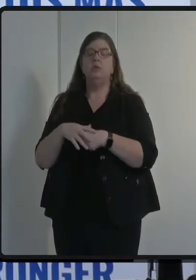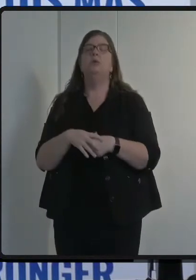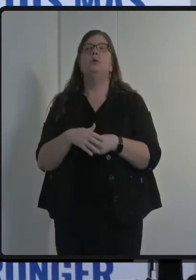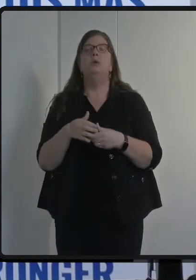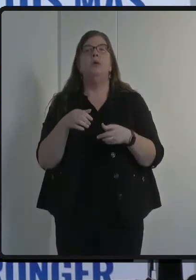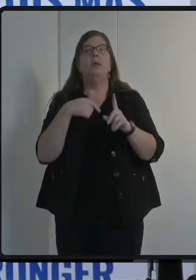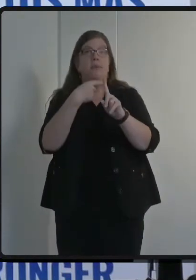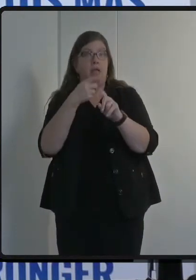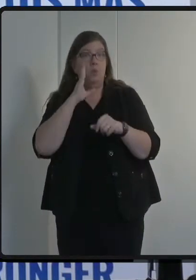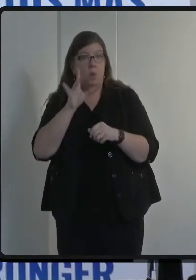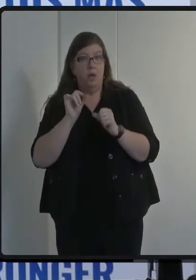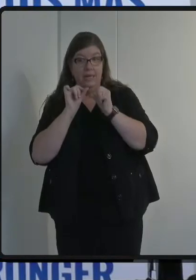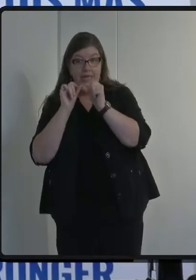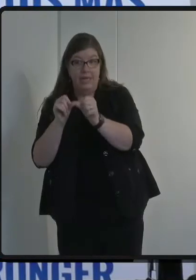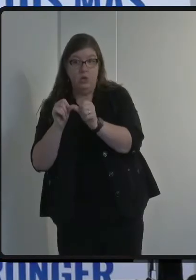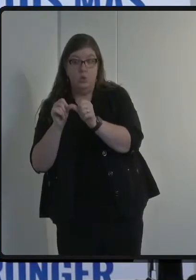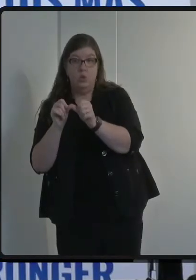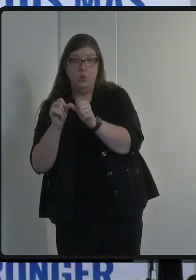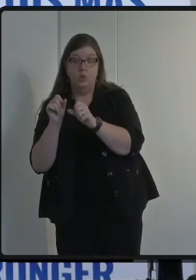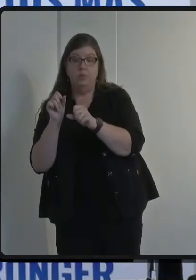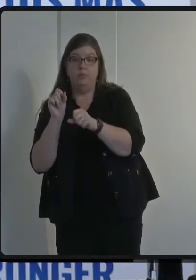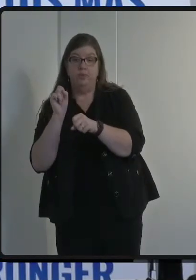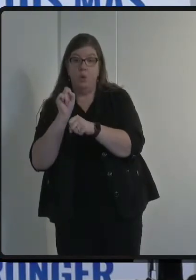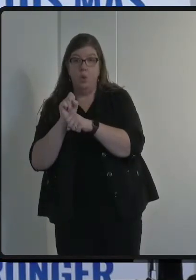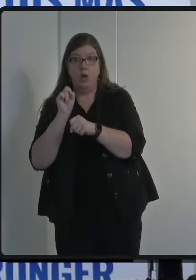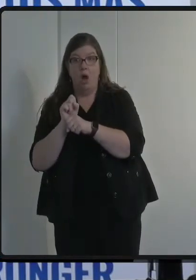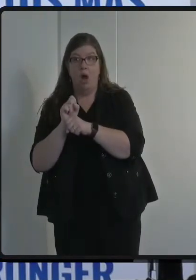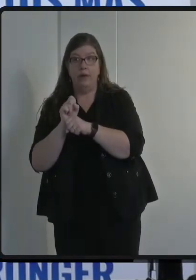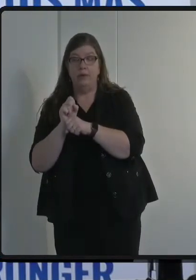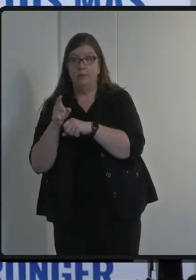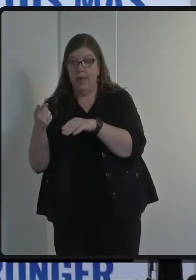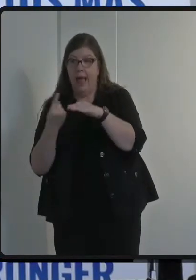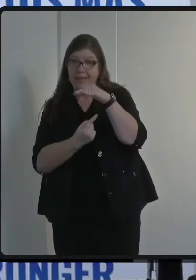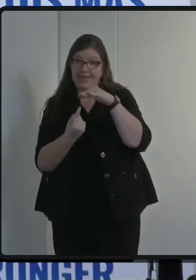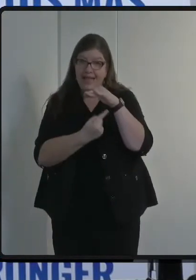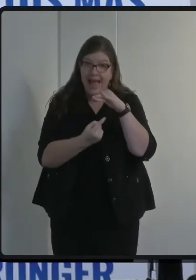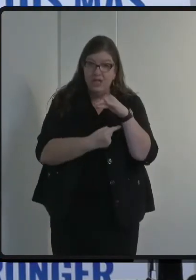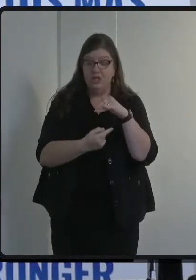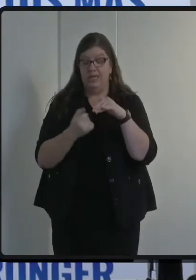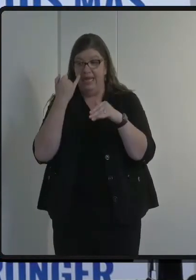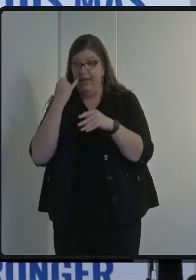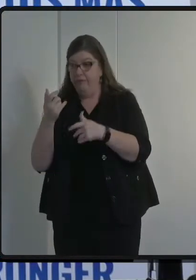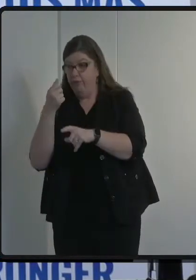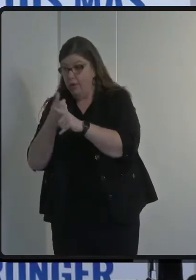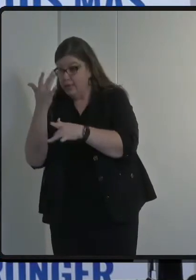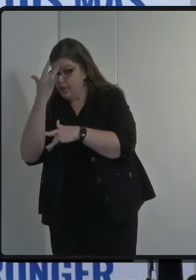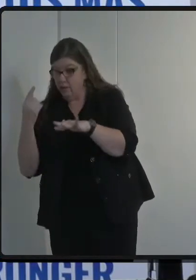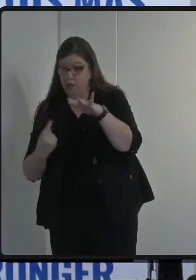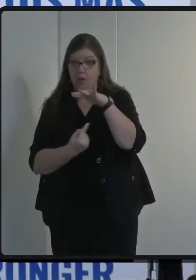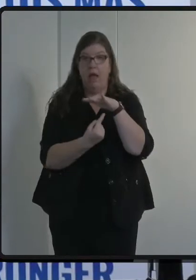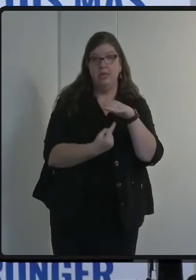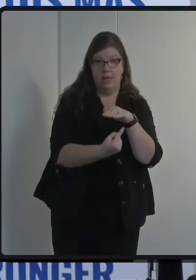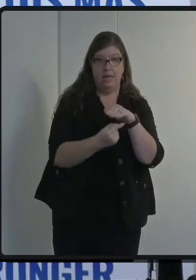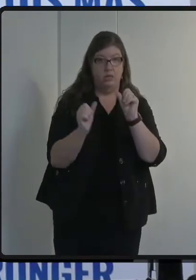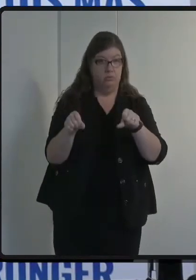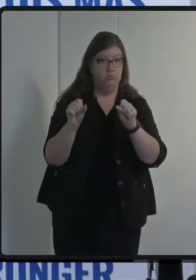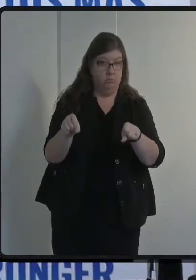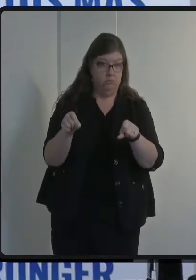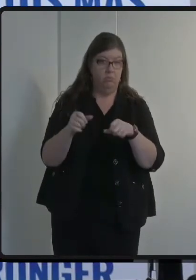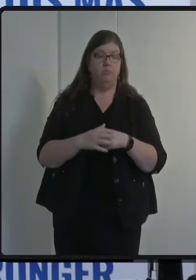as continue to work on the isolation and quarantining availability. I think